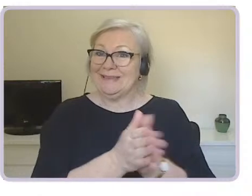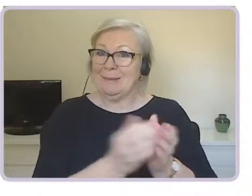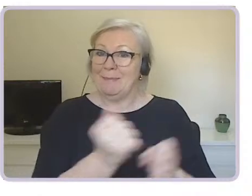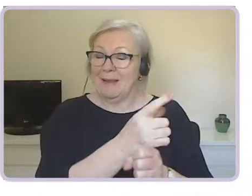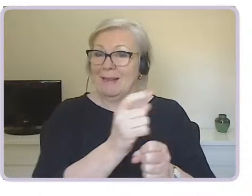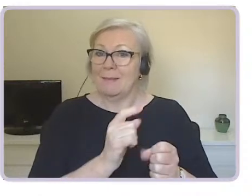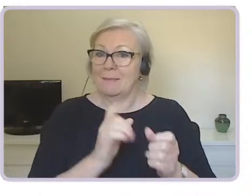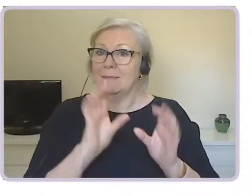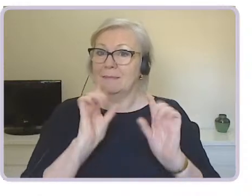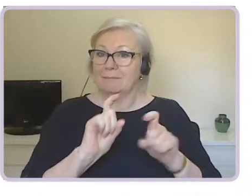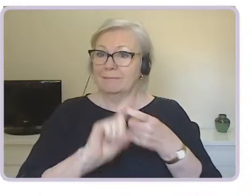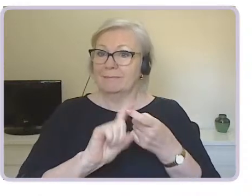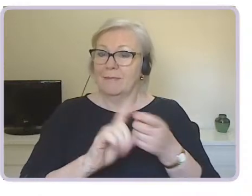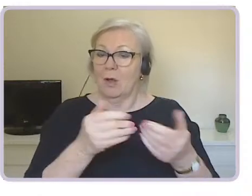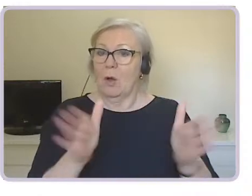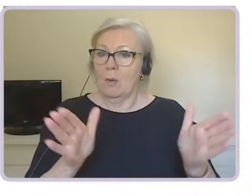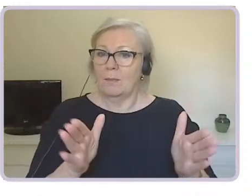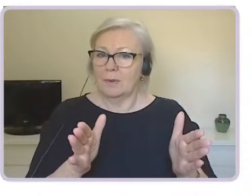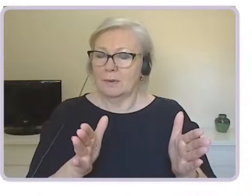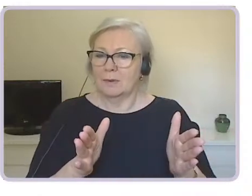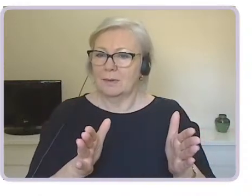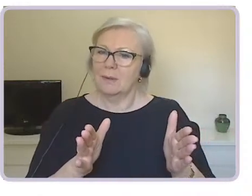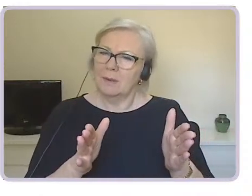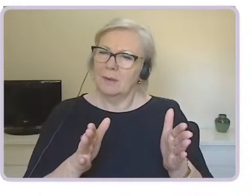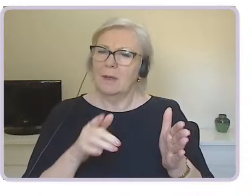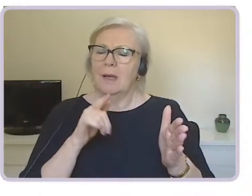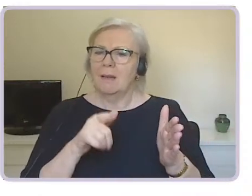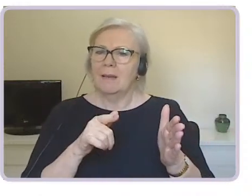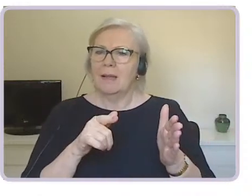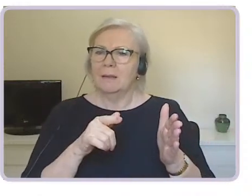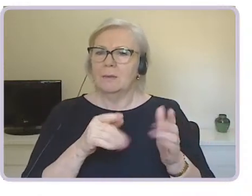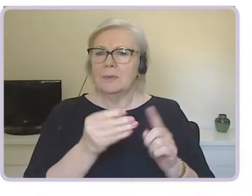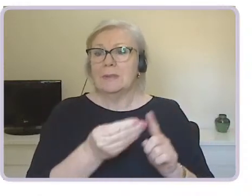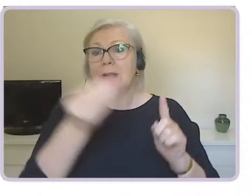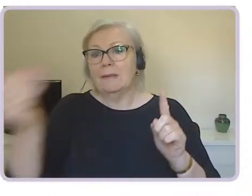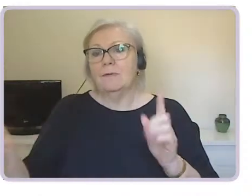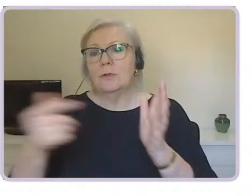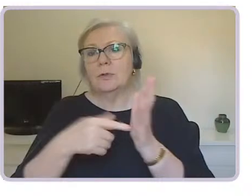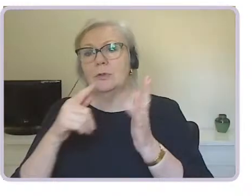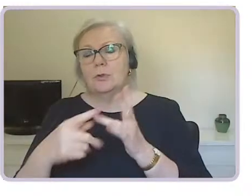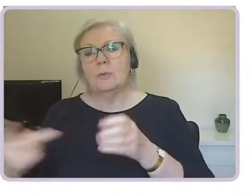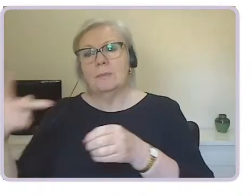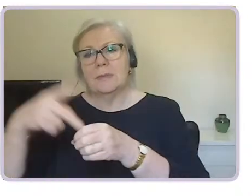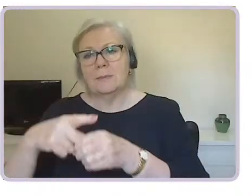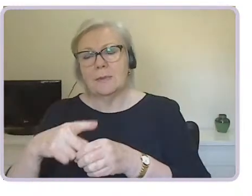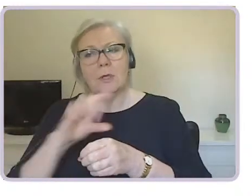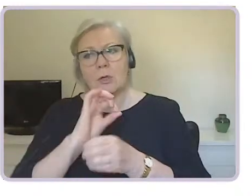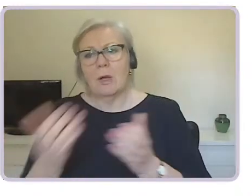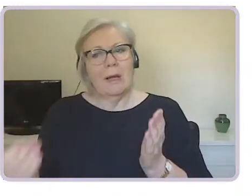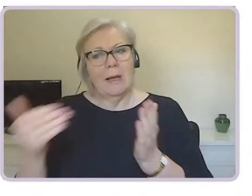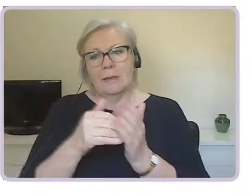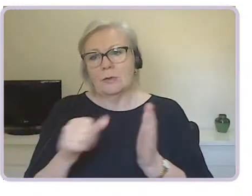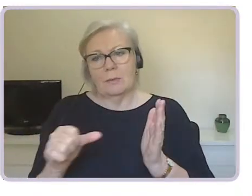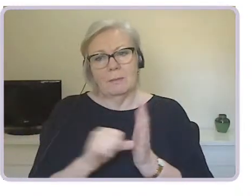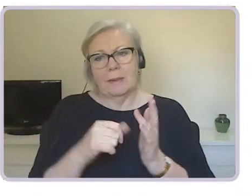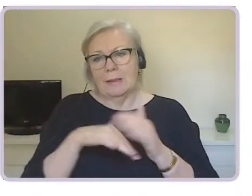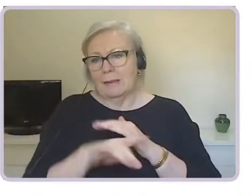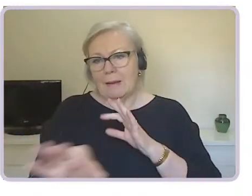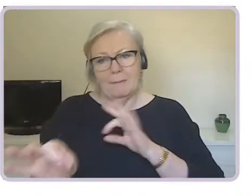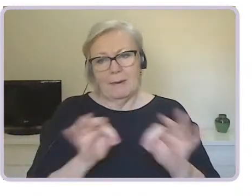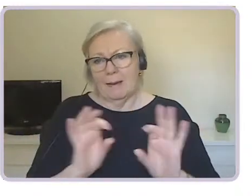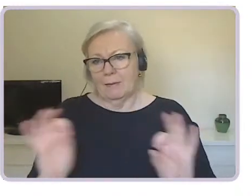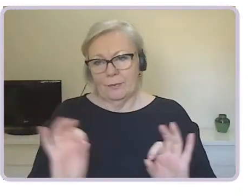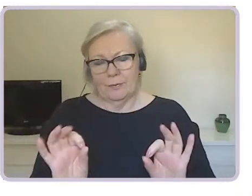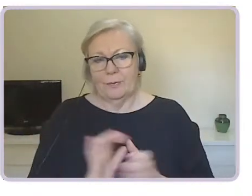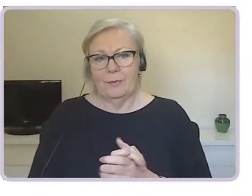loading, which I might say was passed on to participants rather than additional funding in the plans. And